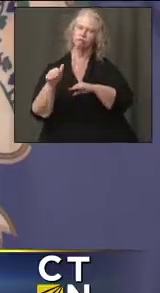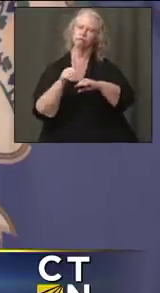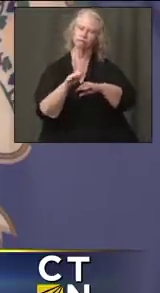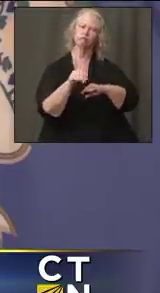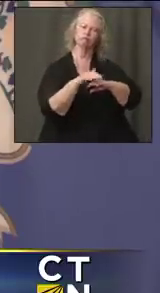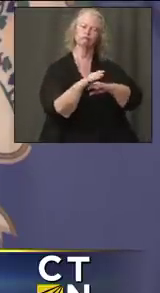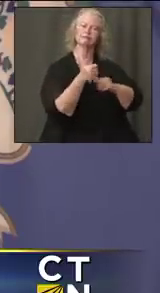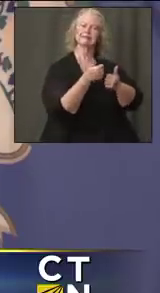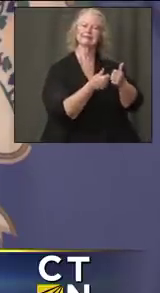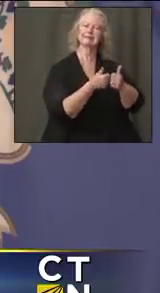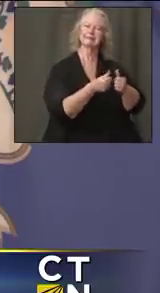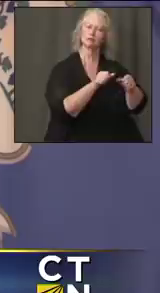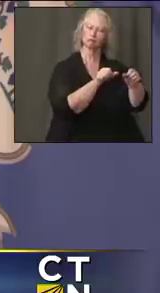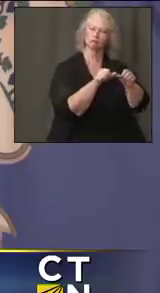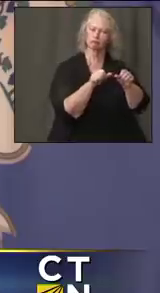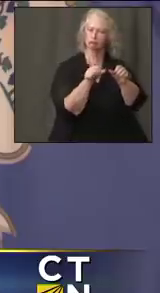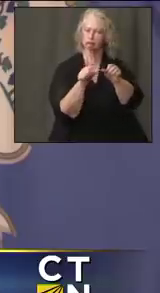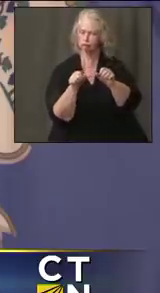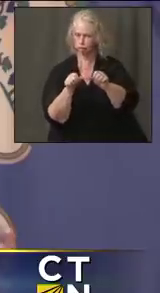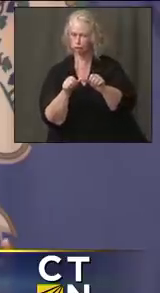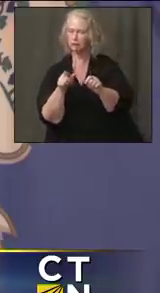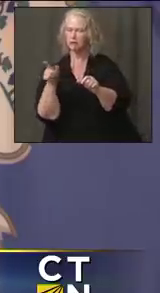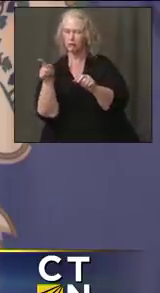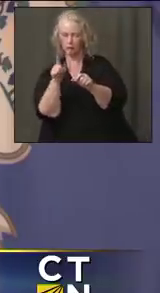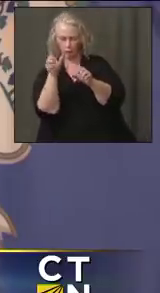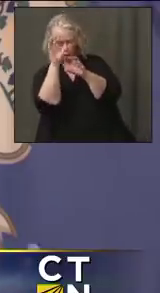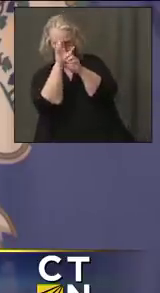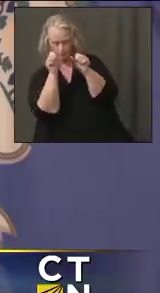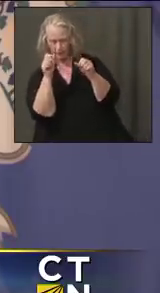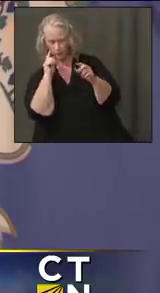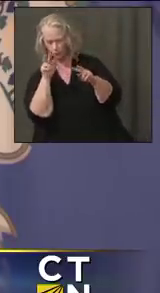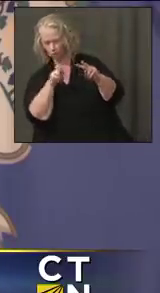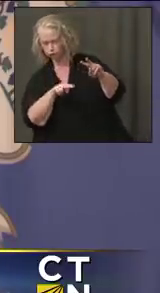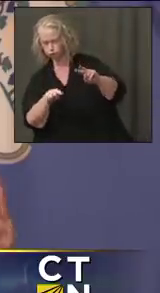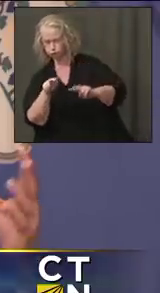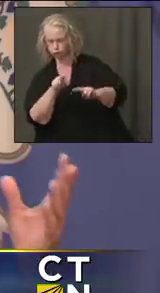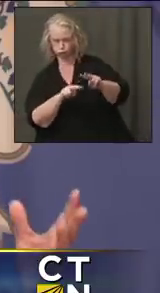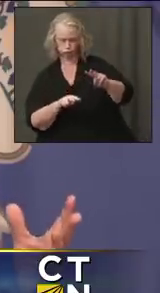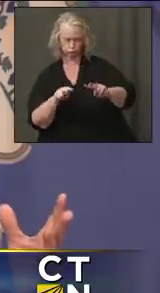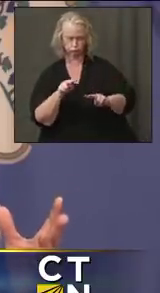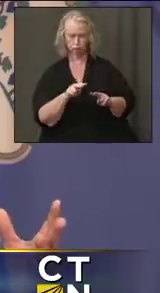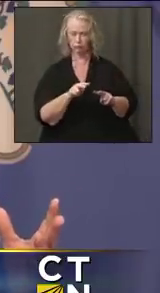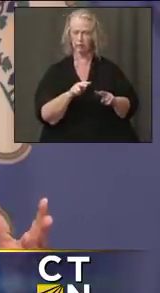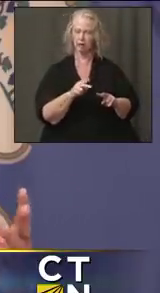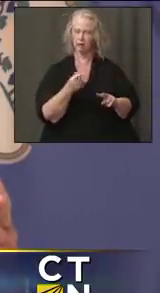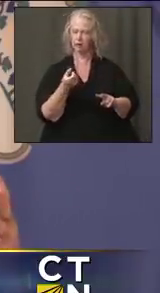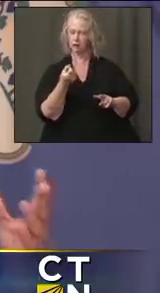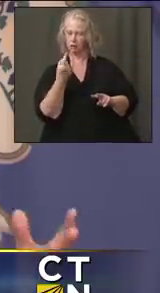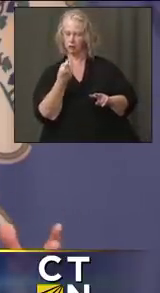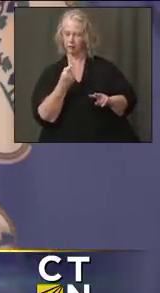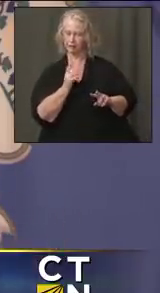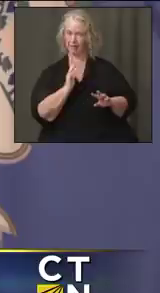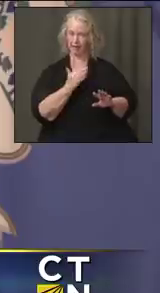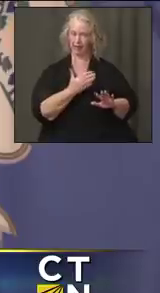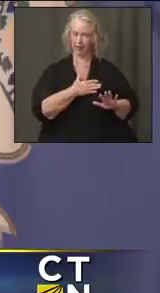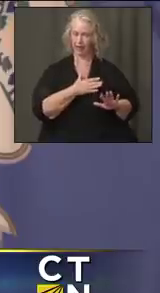superintendents. They'll have some time to socialize that, some time to see how our metrics fit within that particular